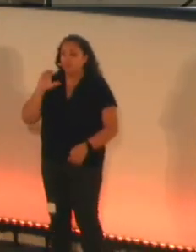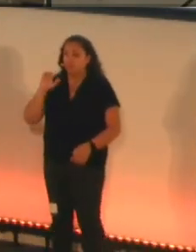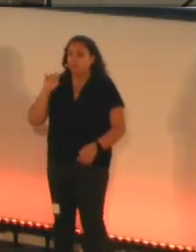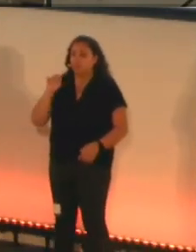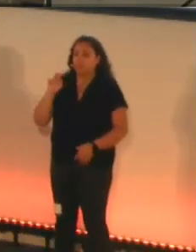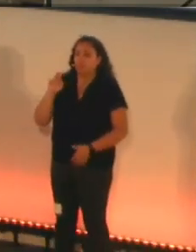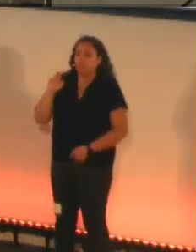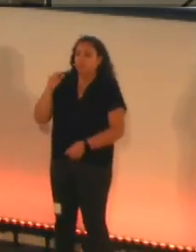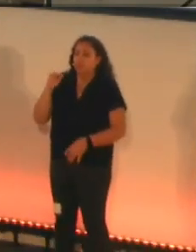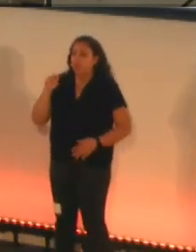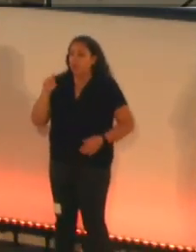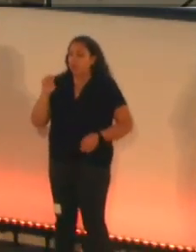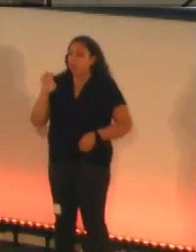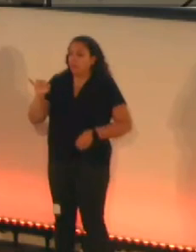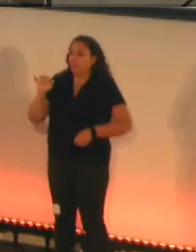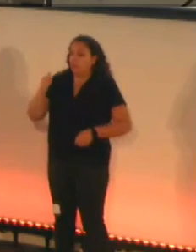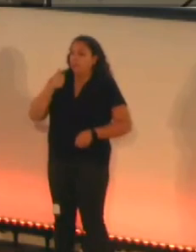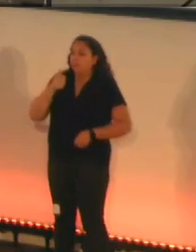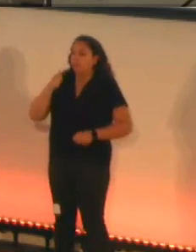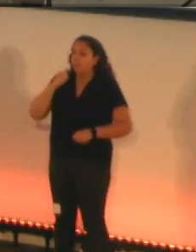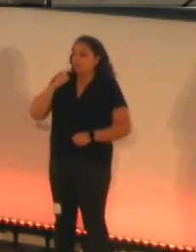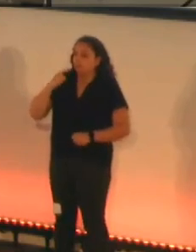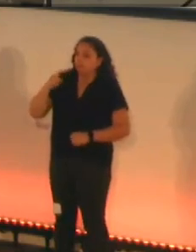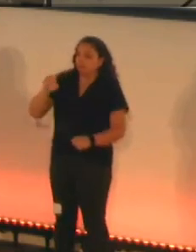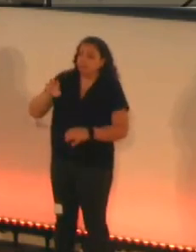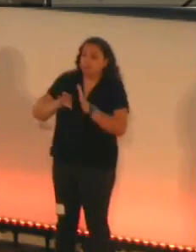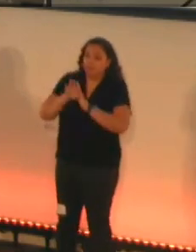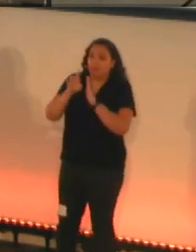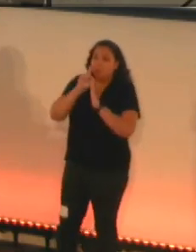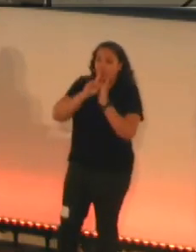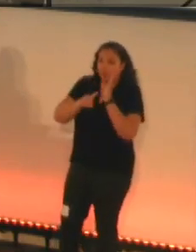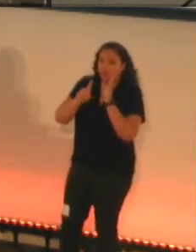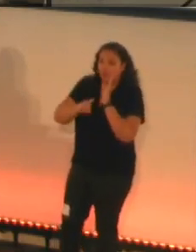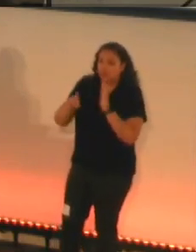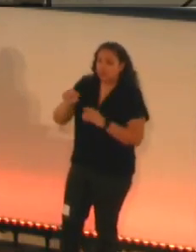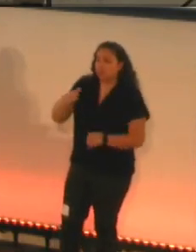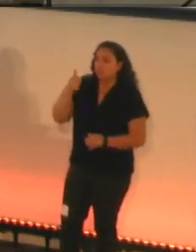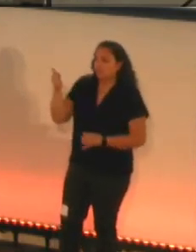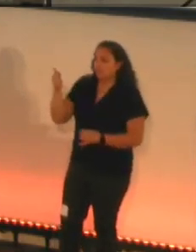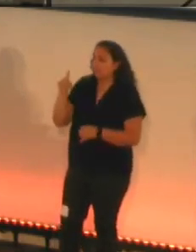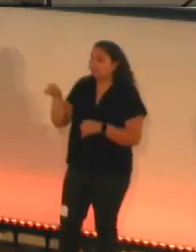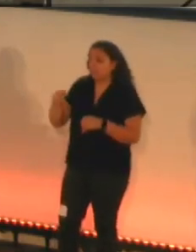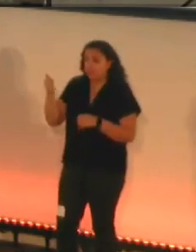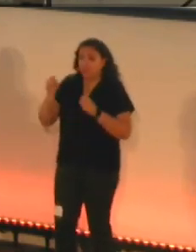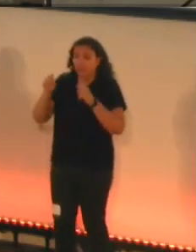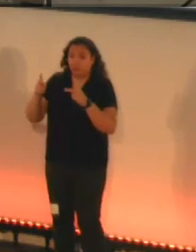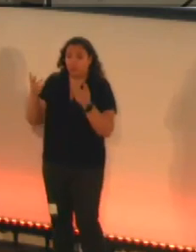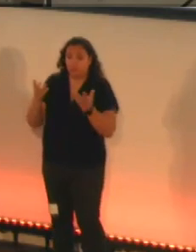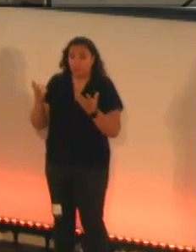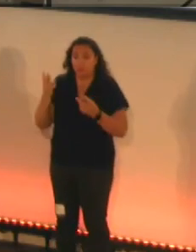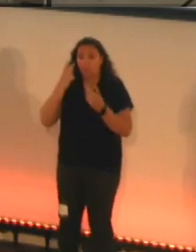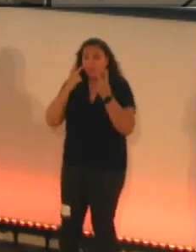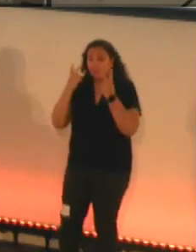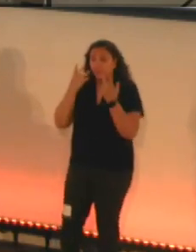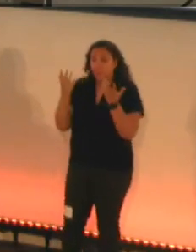opportunities to take this idea and develop this into research projects and products into existing VR platforms. The first opportunity that we